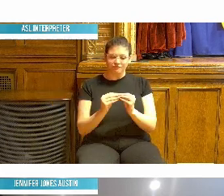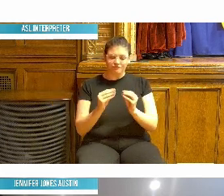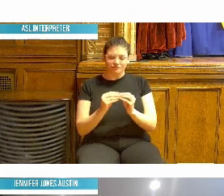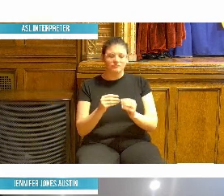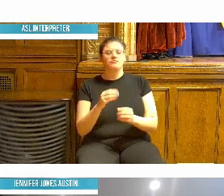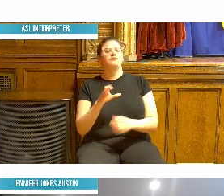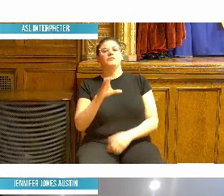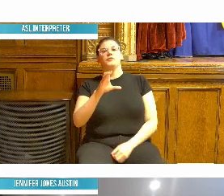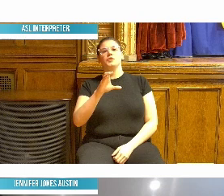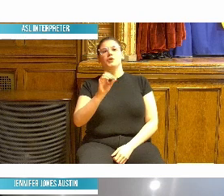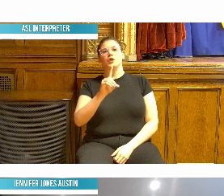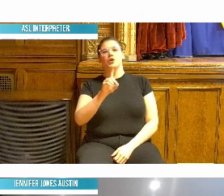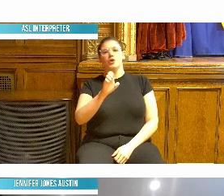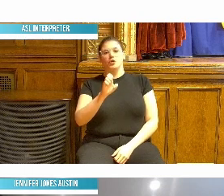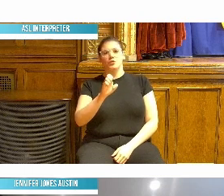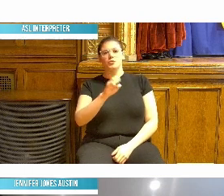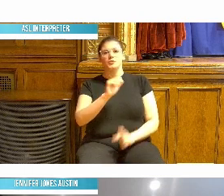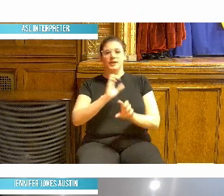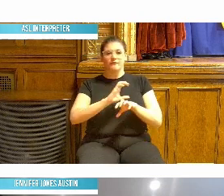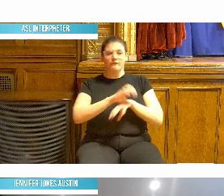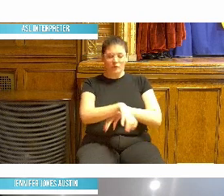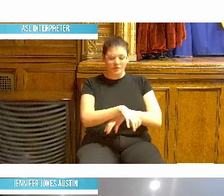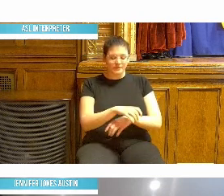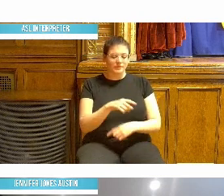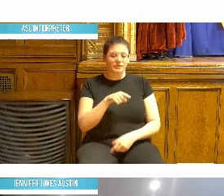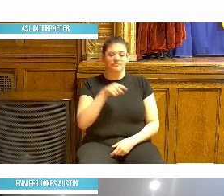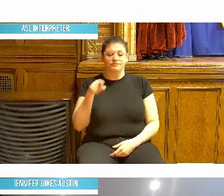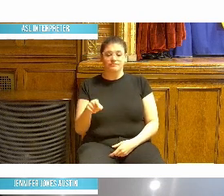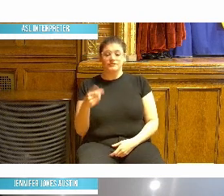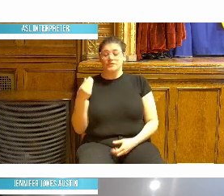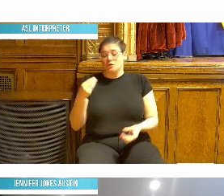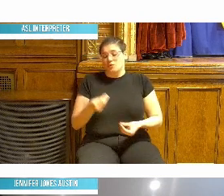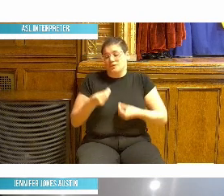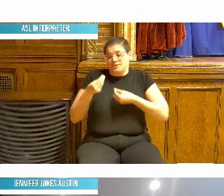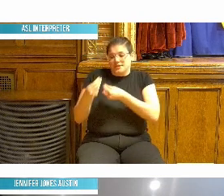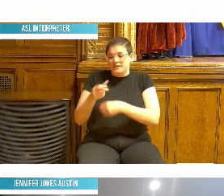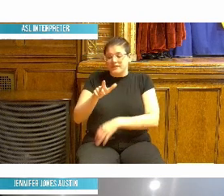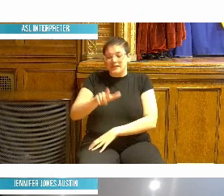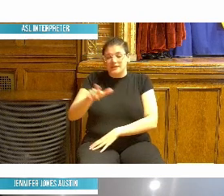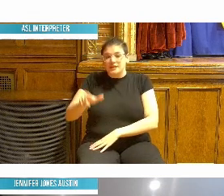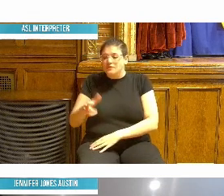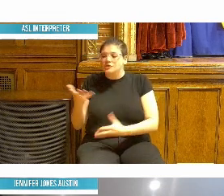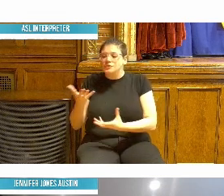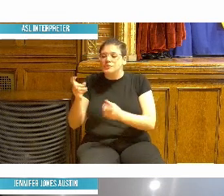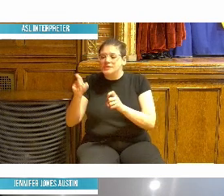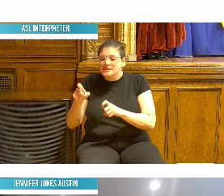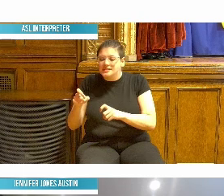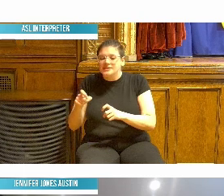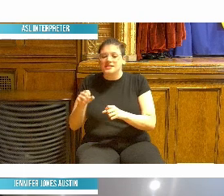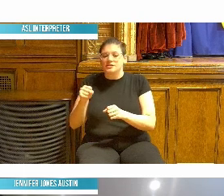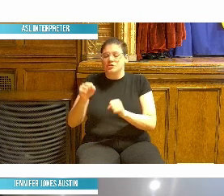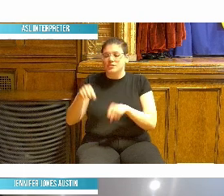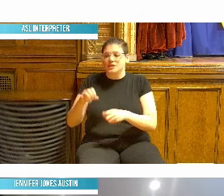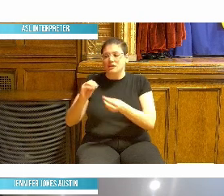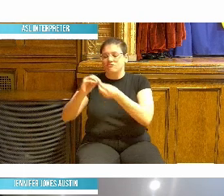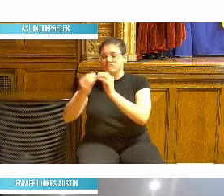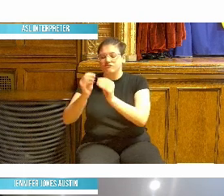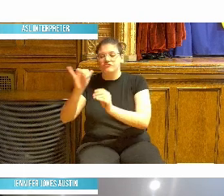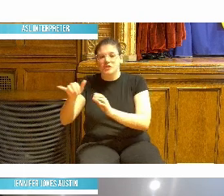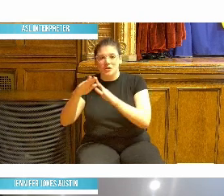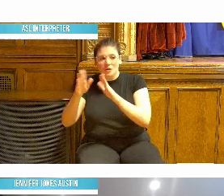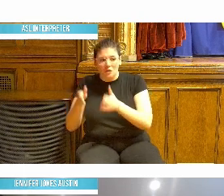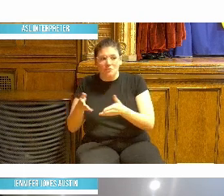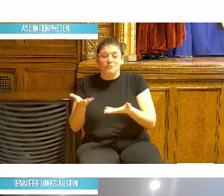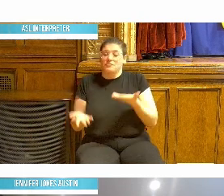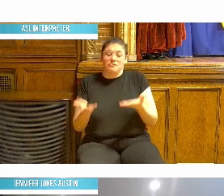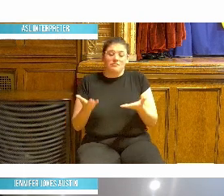incentives that they need to be able to bring up those units and make them livable, whether it's home ownership programs, whatever it may